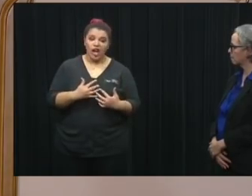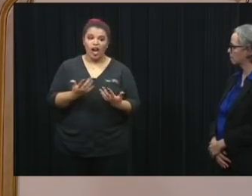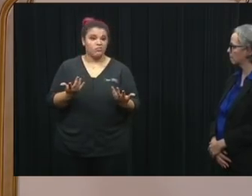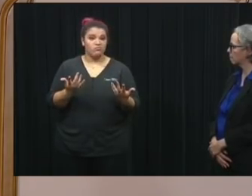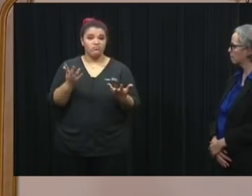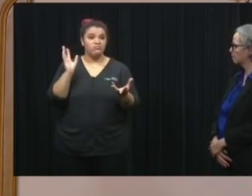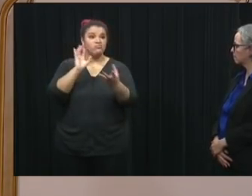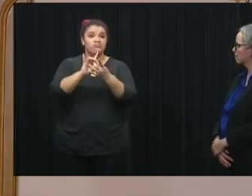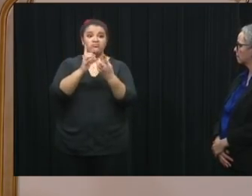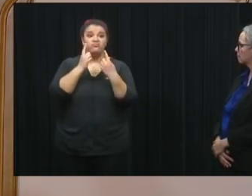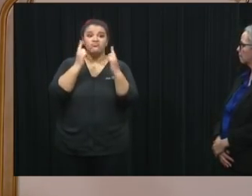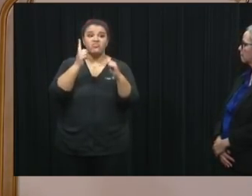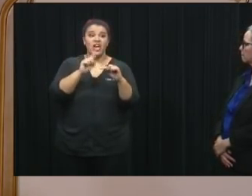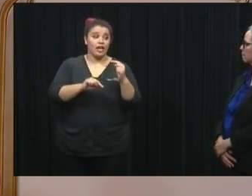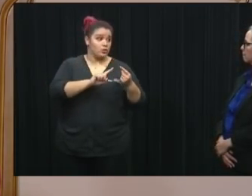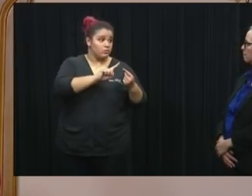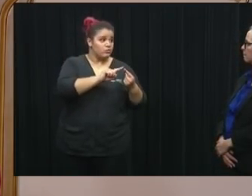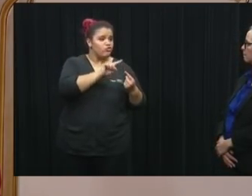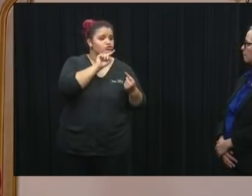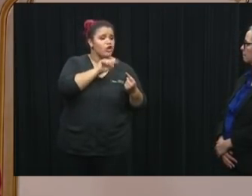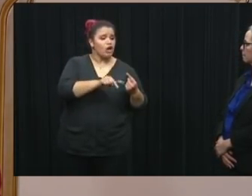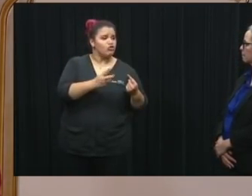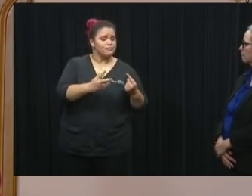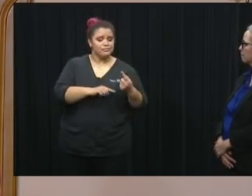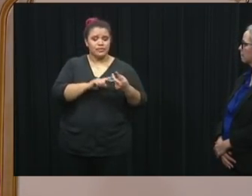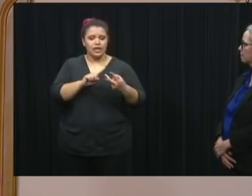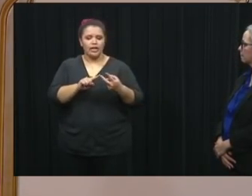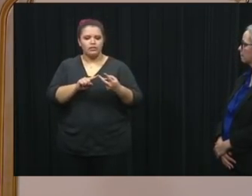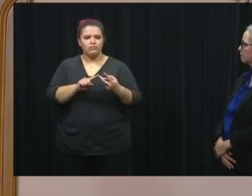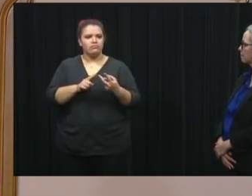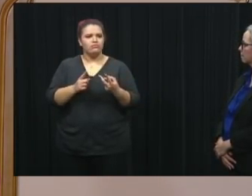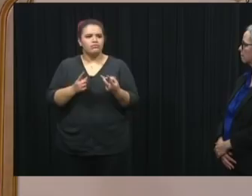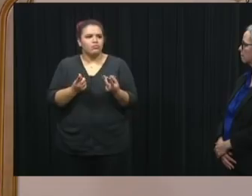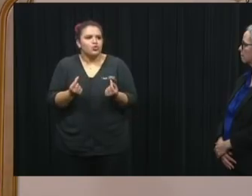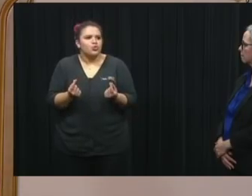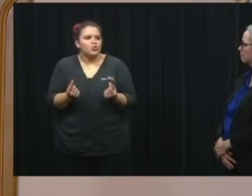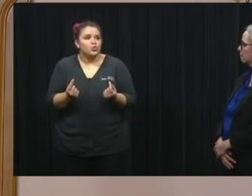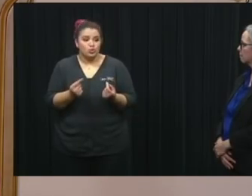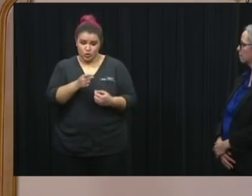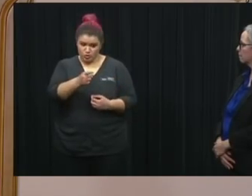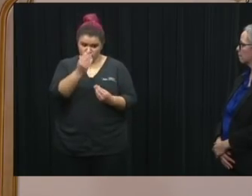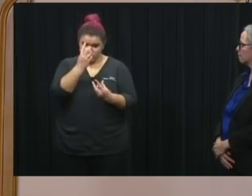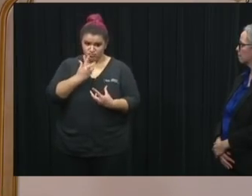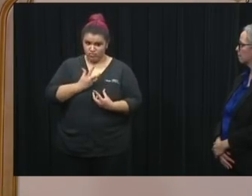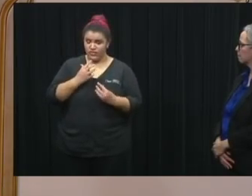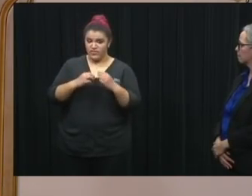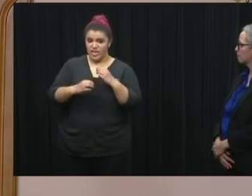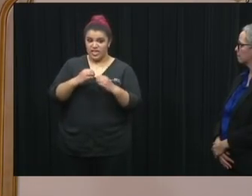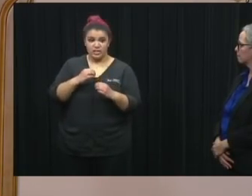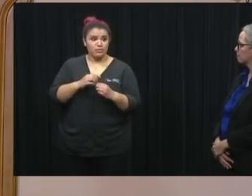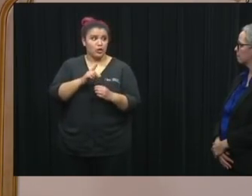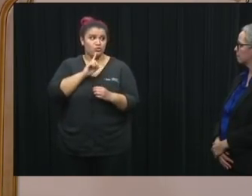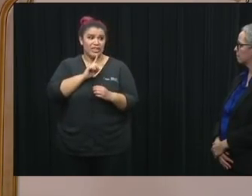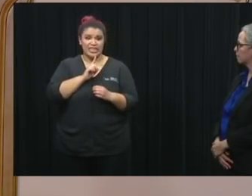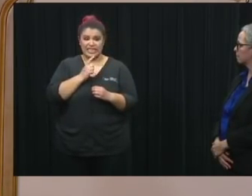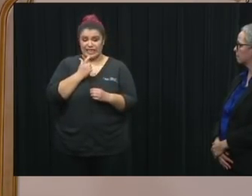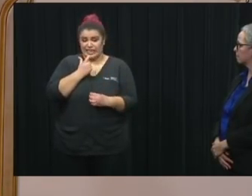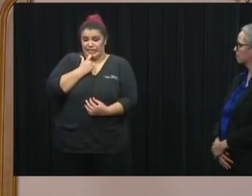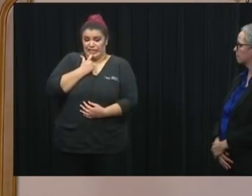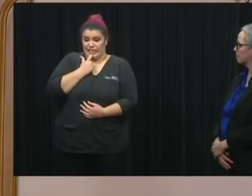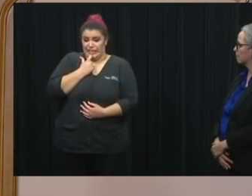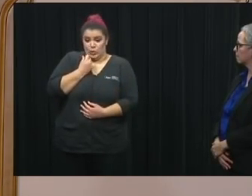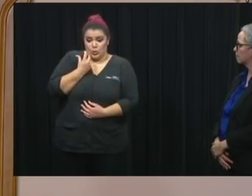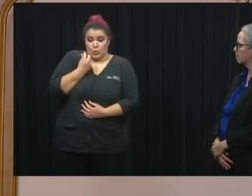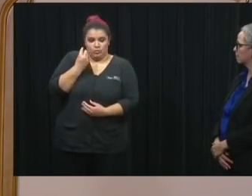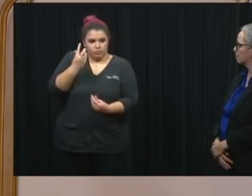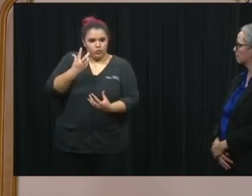reaction. Number two, what can you do about it? You say this is fixed, is it? Because those messages came to us as late as just before noontime today.